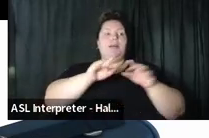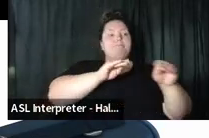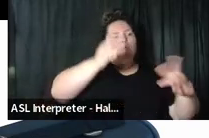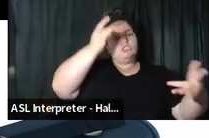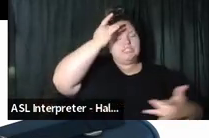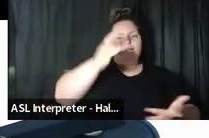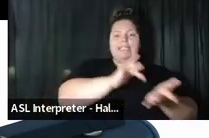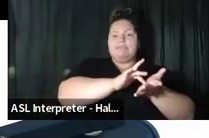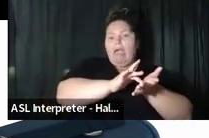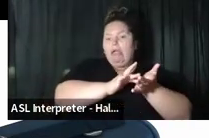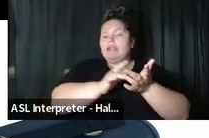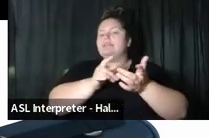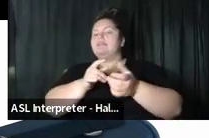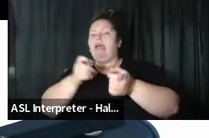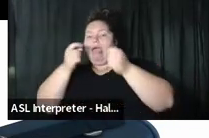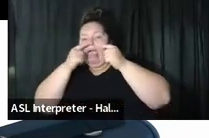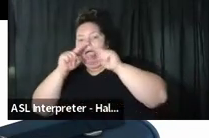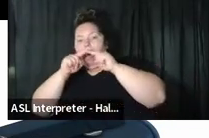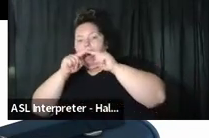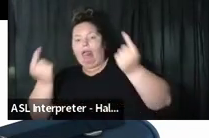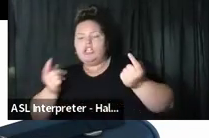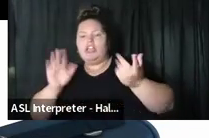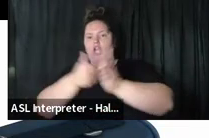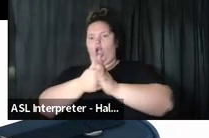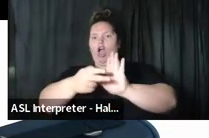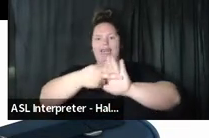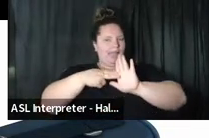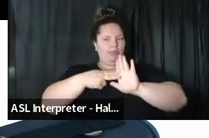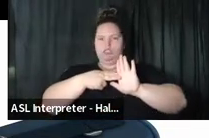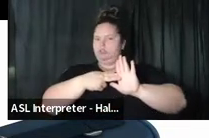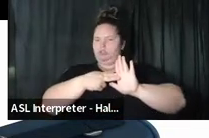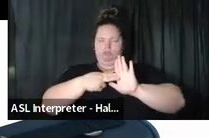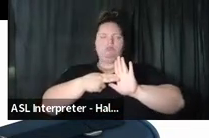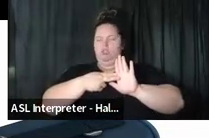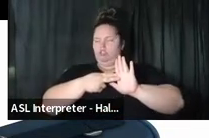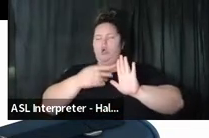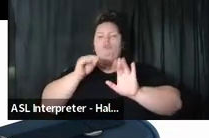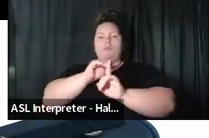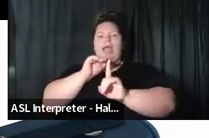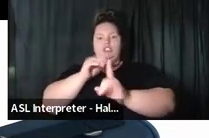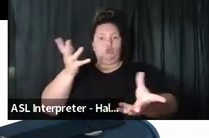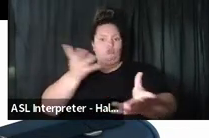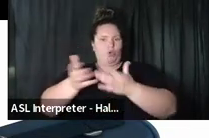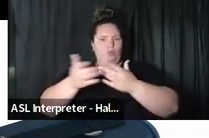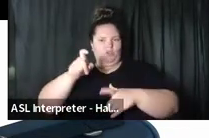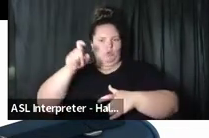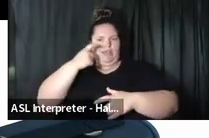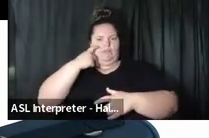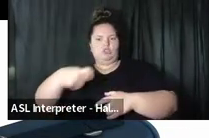allergy medication, and they're all pre-labeled. So it'll kind of remind you what you need for travel as well.